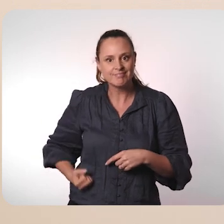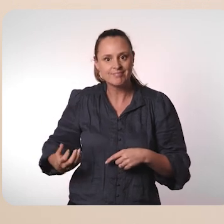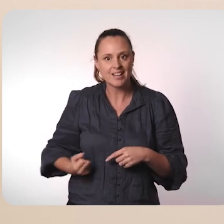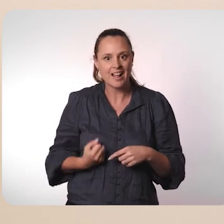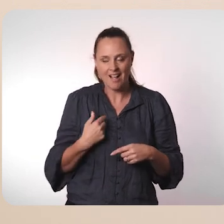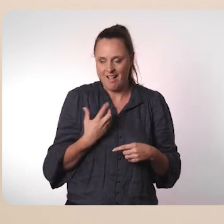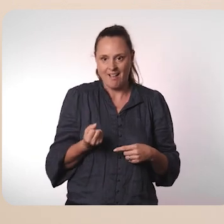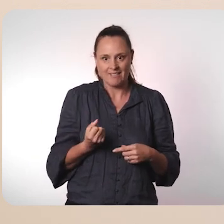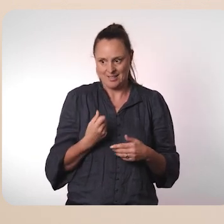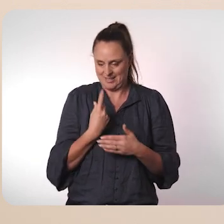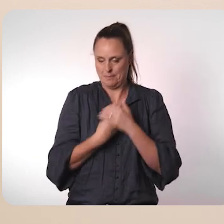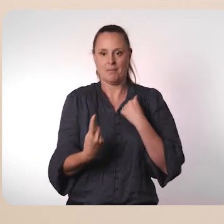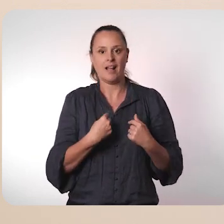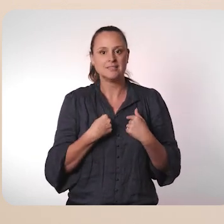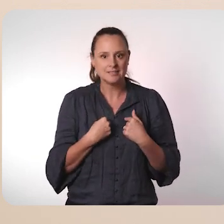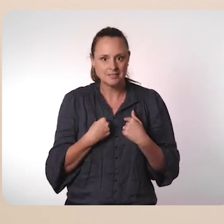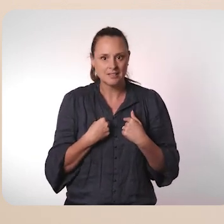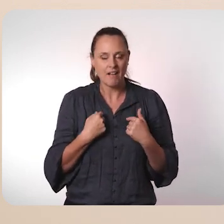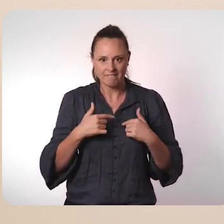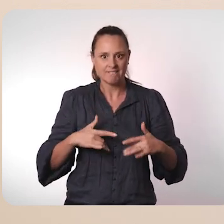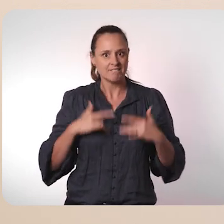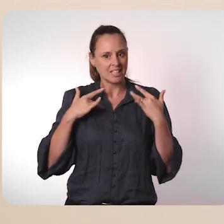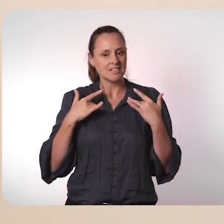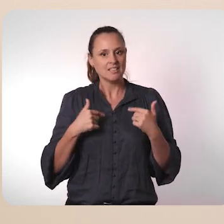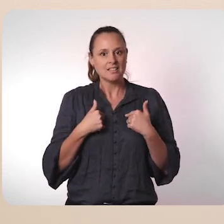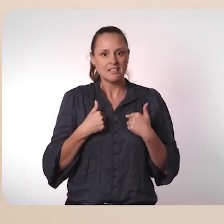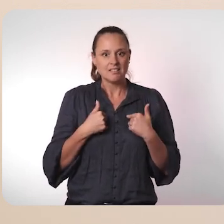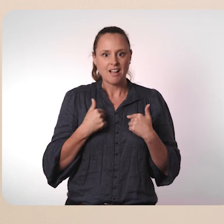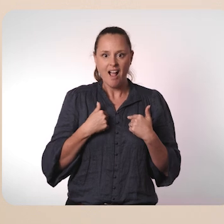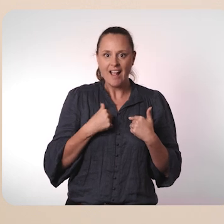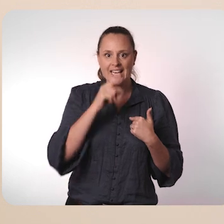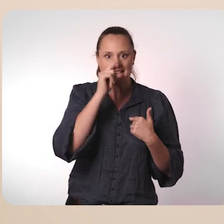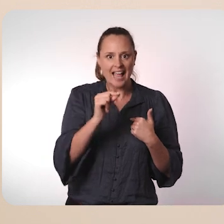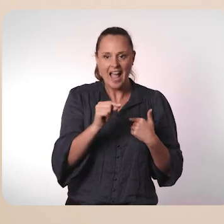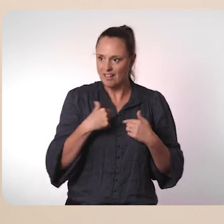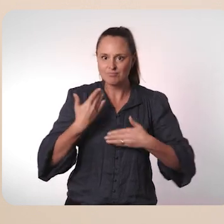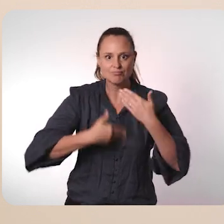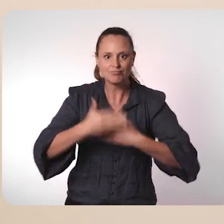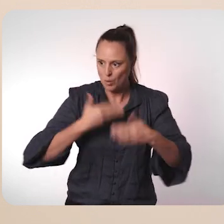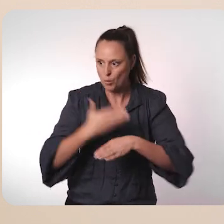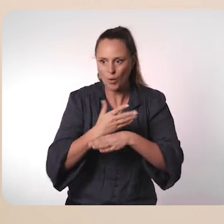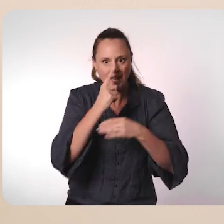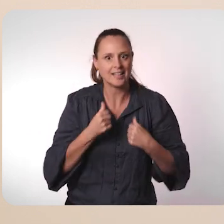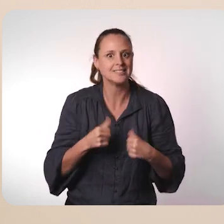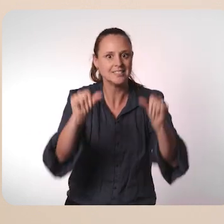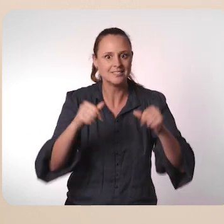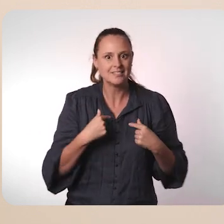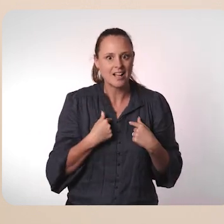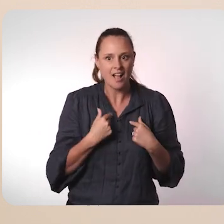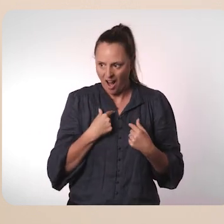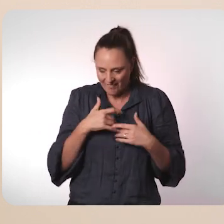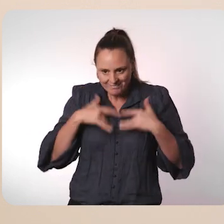financial independence and that sense of productivity and success and being